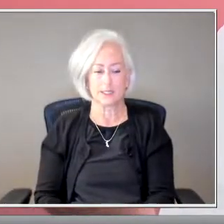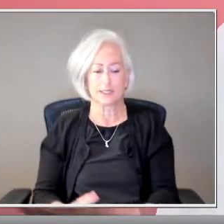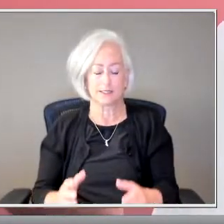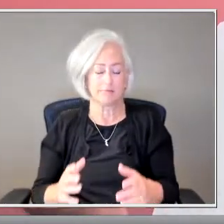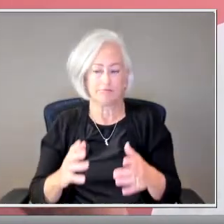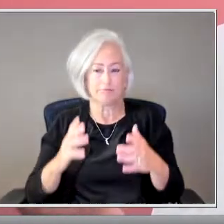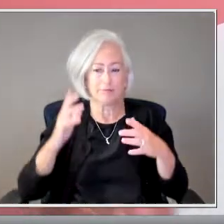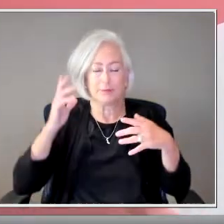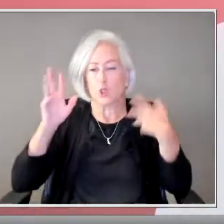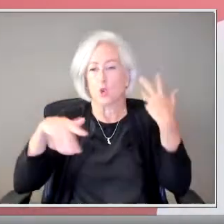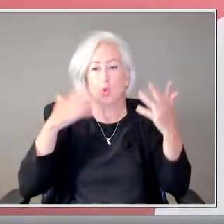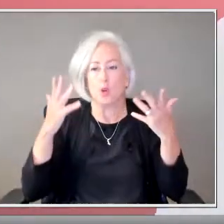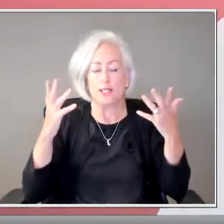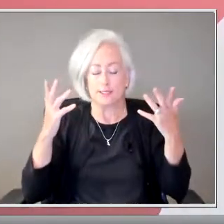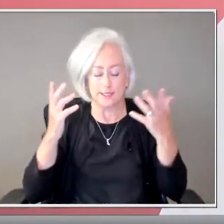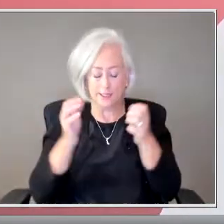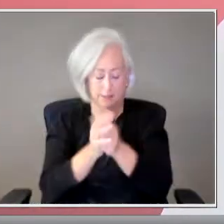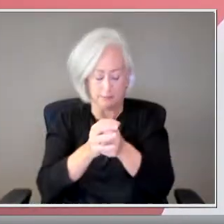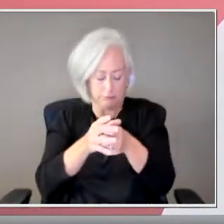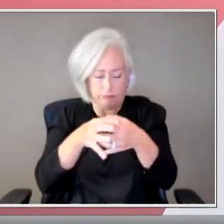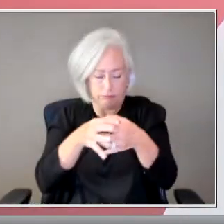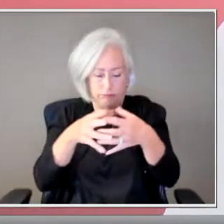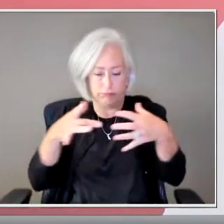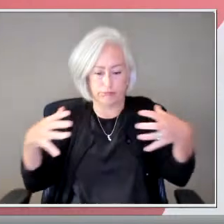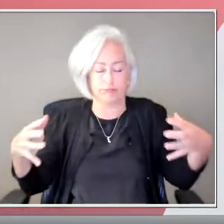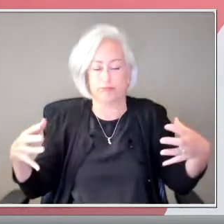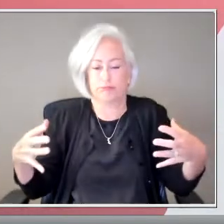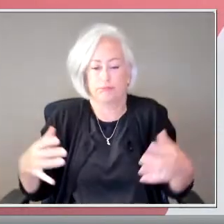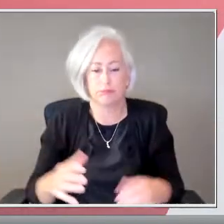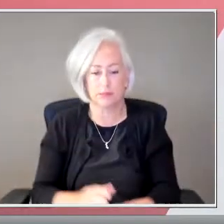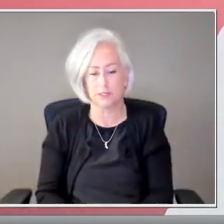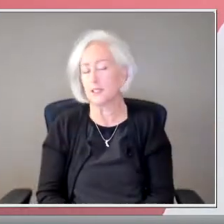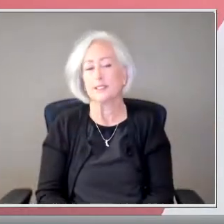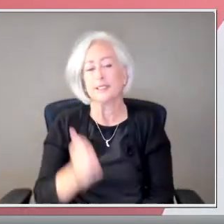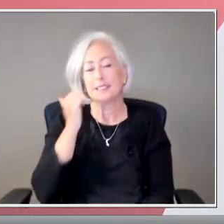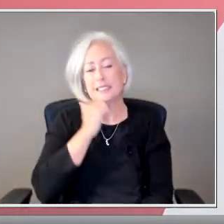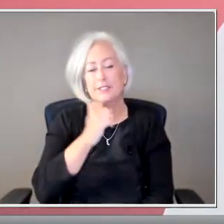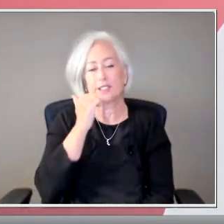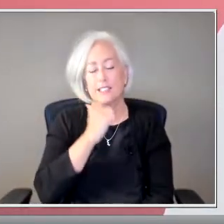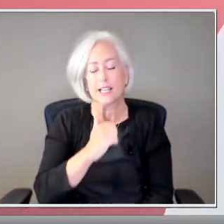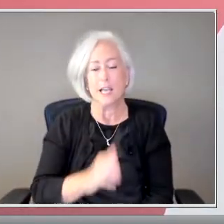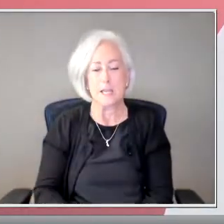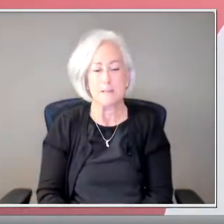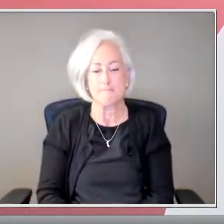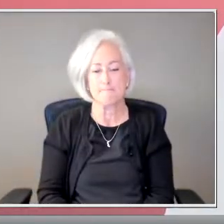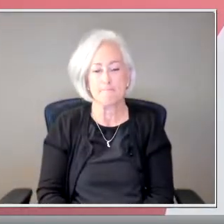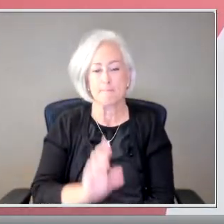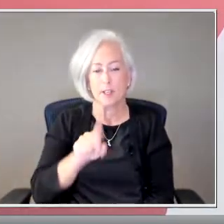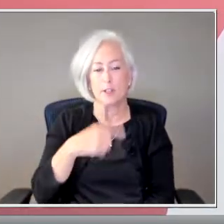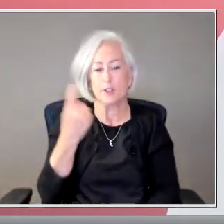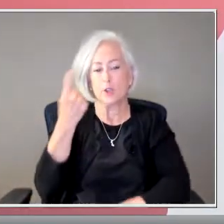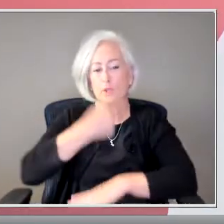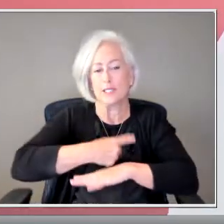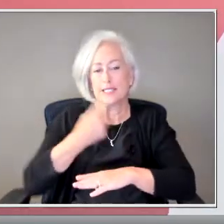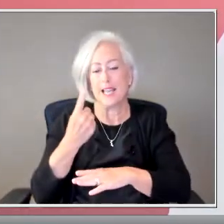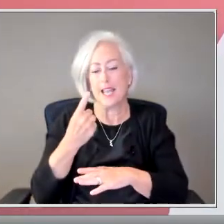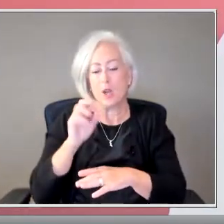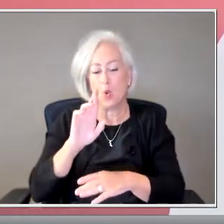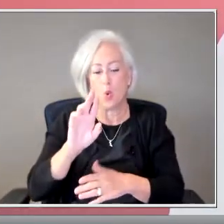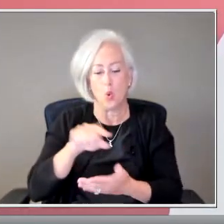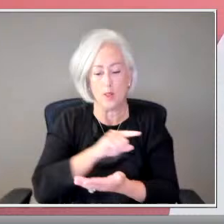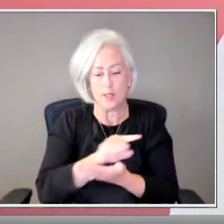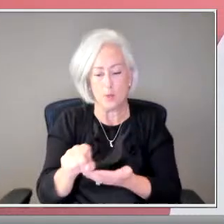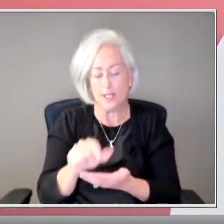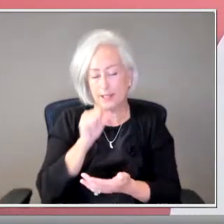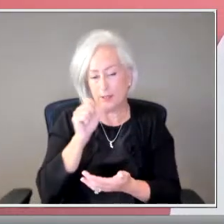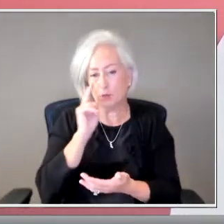still. I mean, every day. I mean, the only weeks where I don't see somebody with a